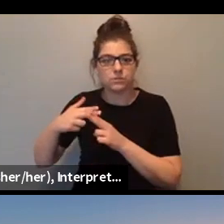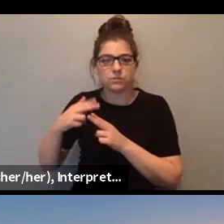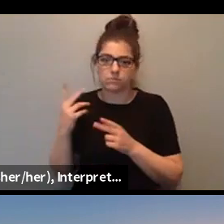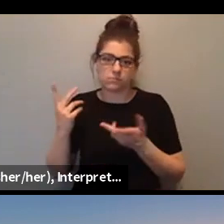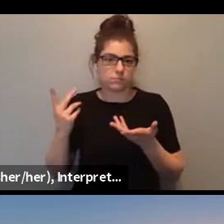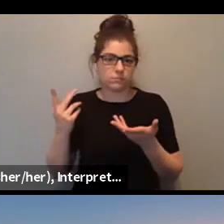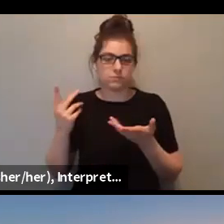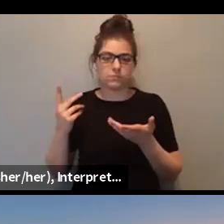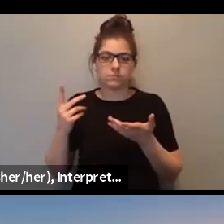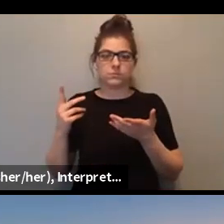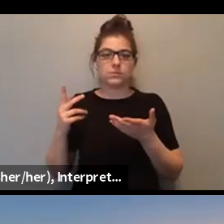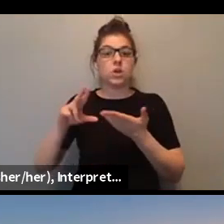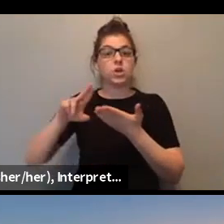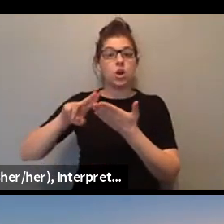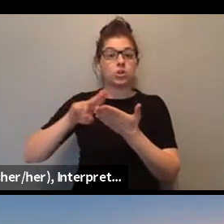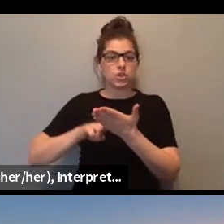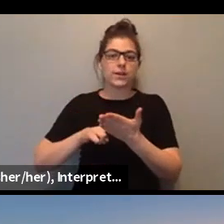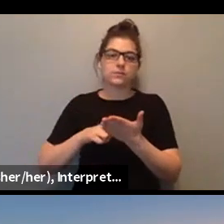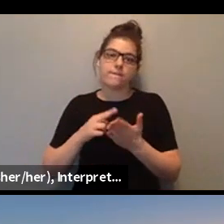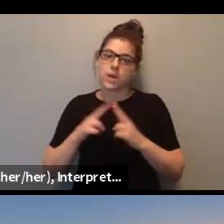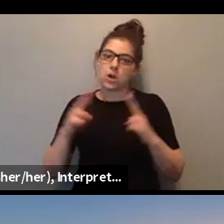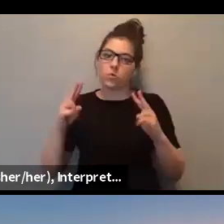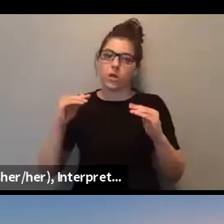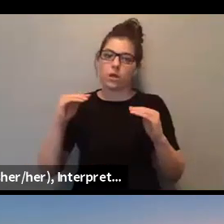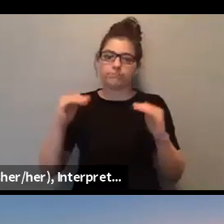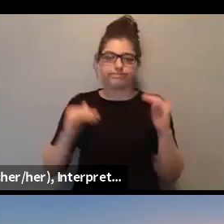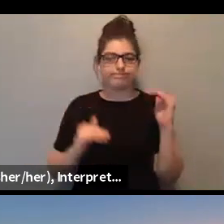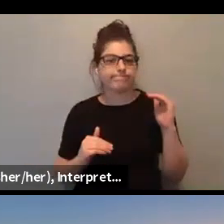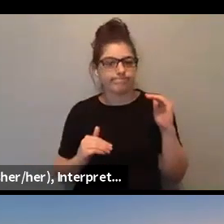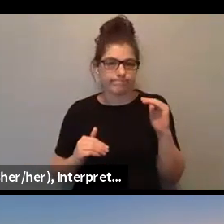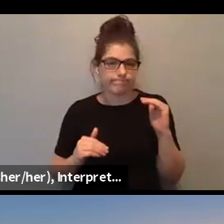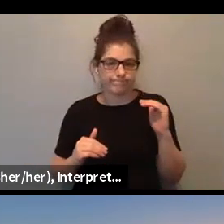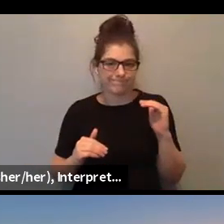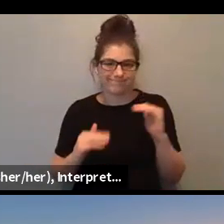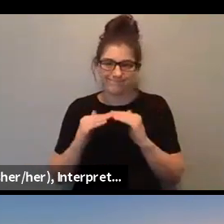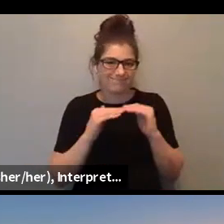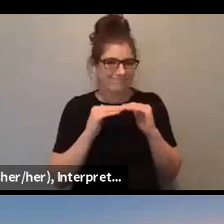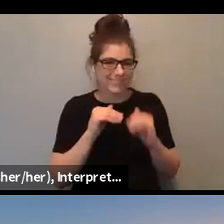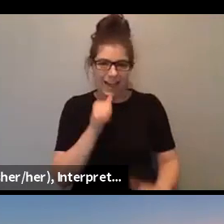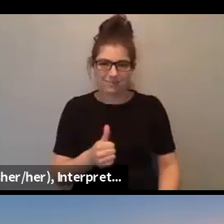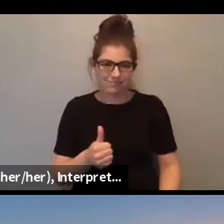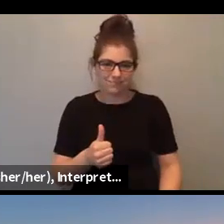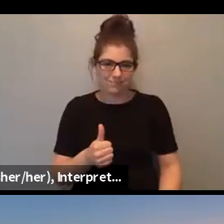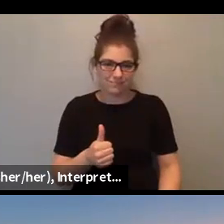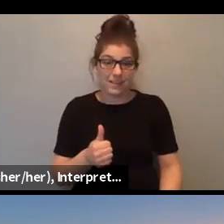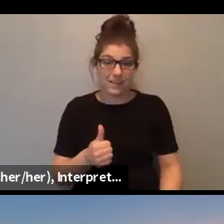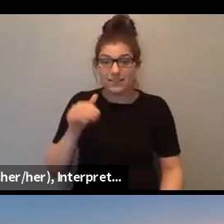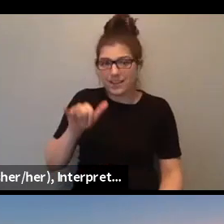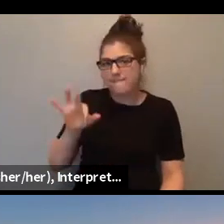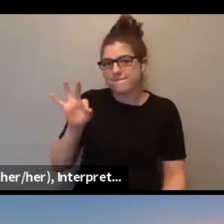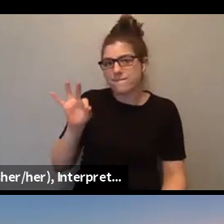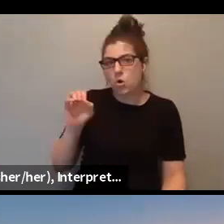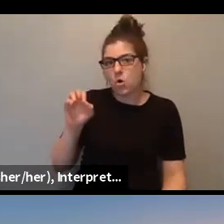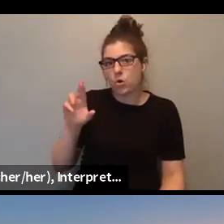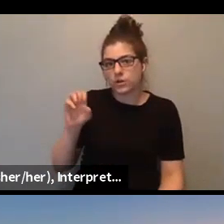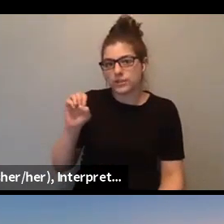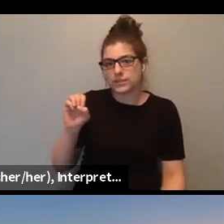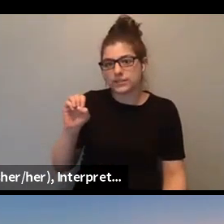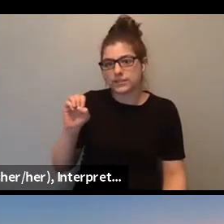inadequate contracts are in many ways, because even within the force majeure, there are